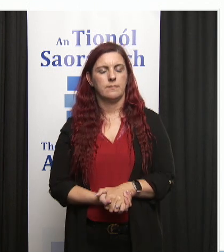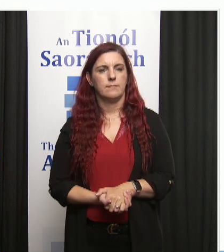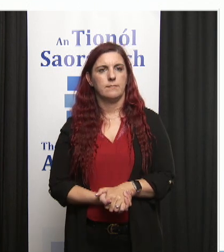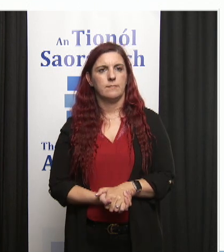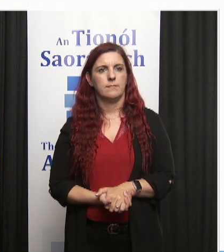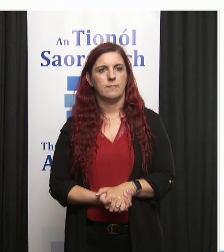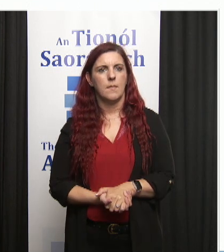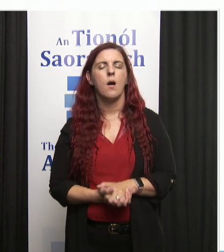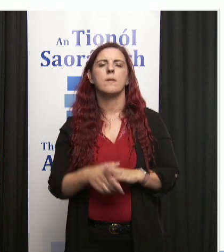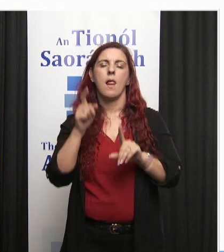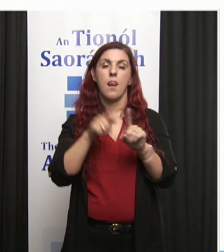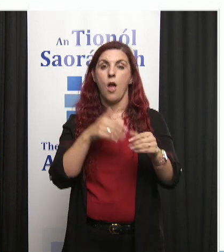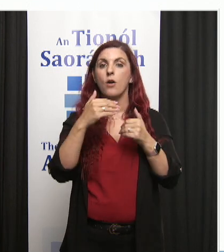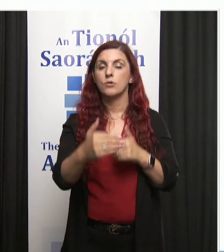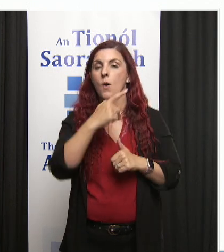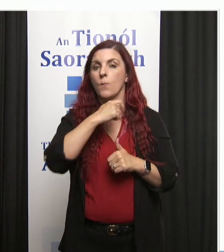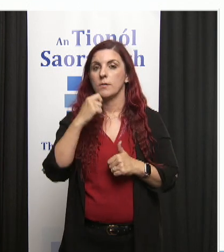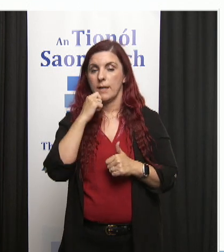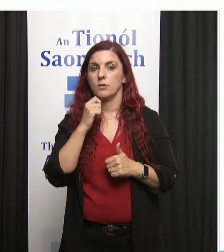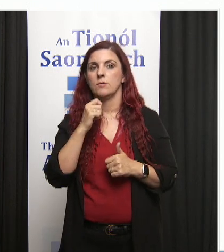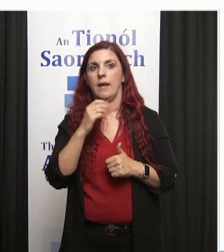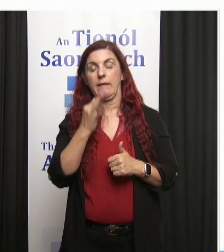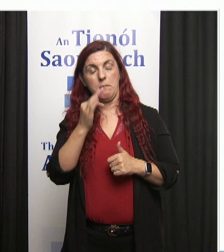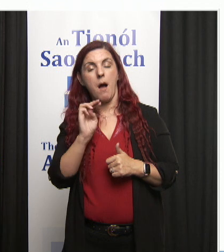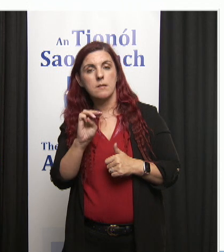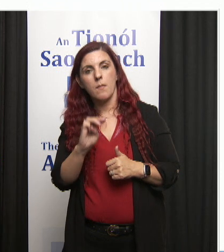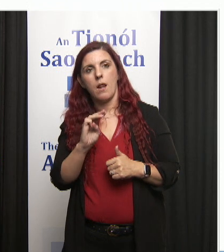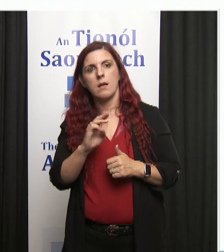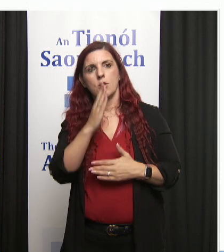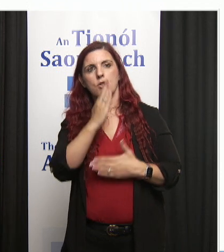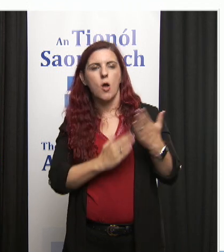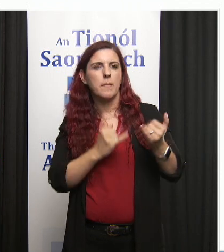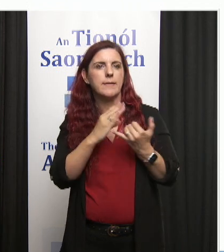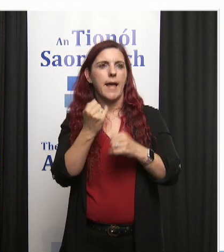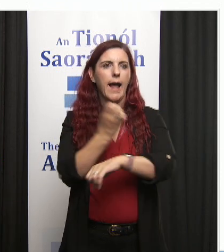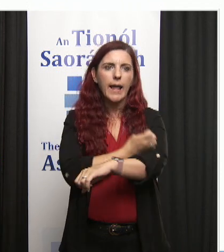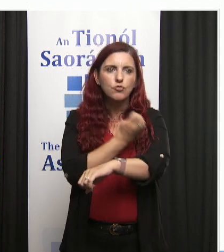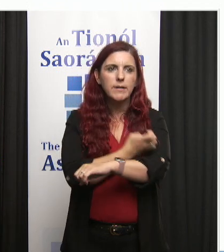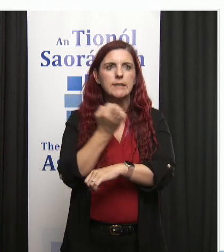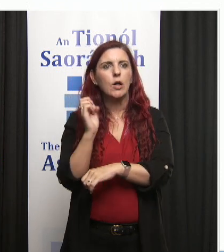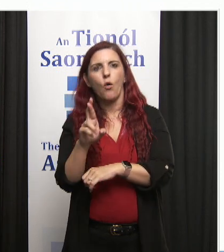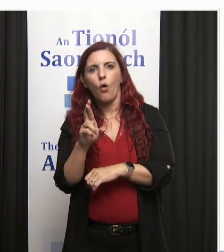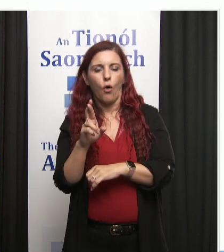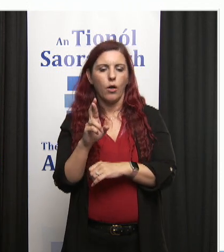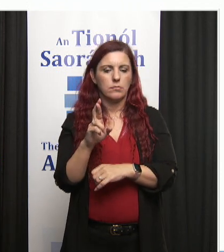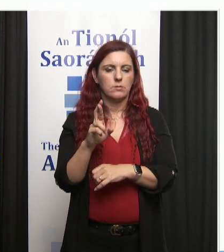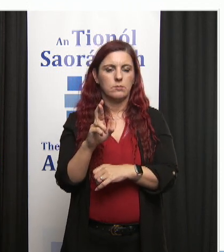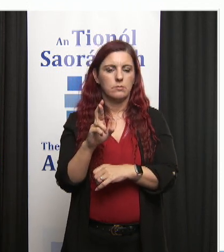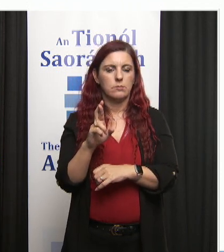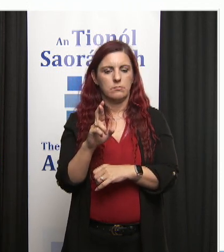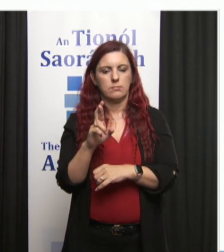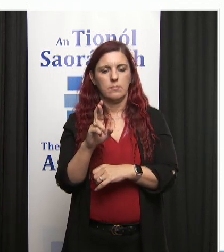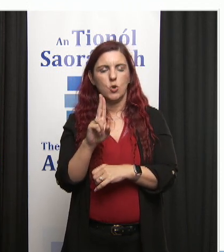That's to a practical degree, as yes, some, for instance, electricity wouldn't be a good idea.